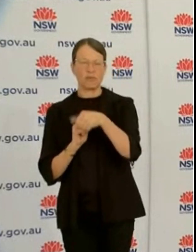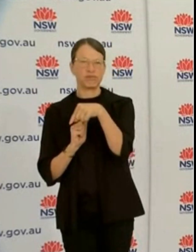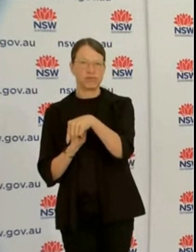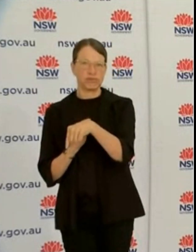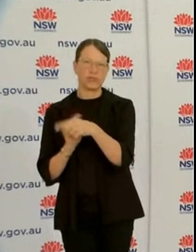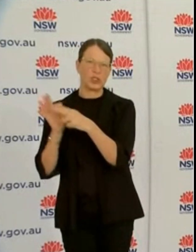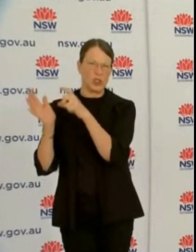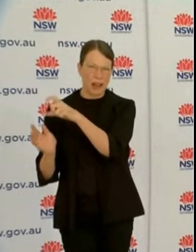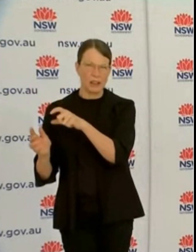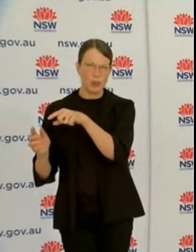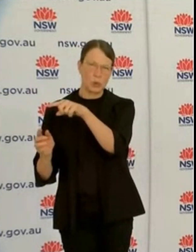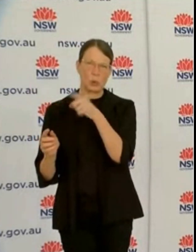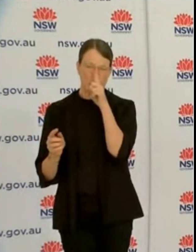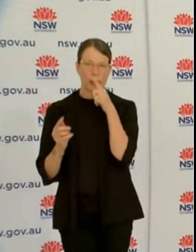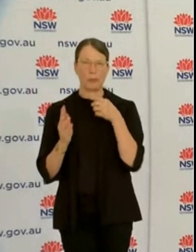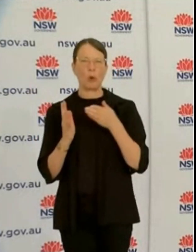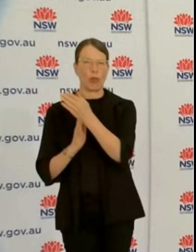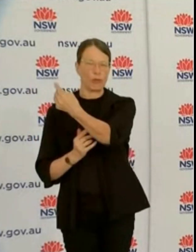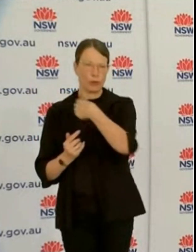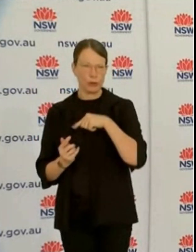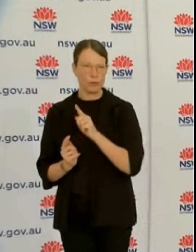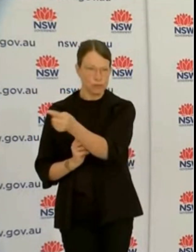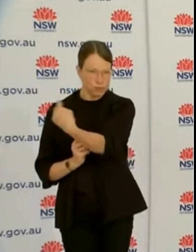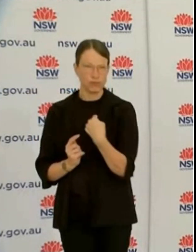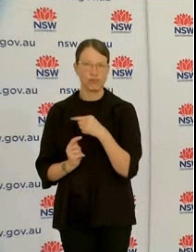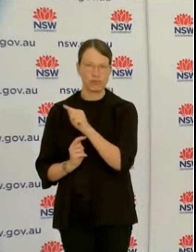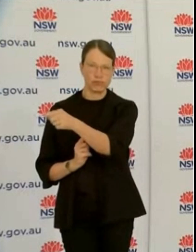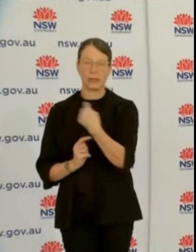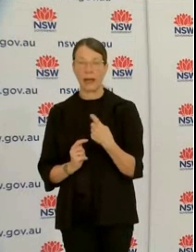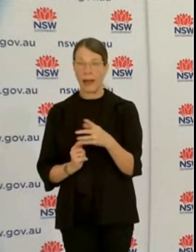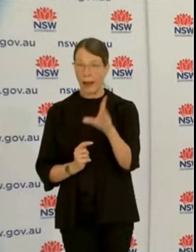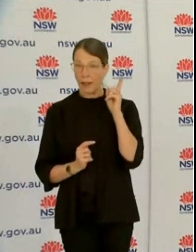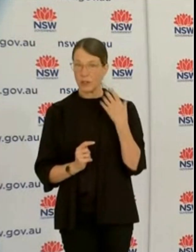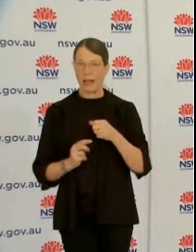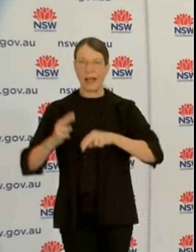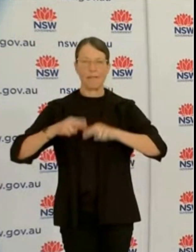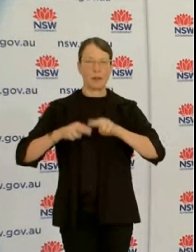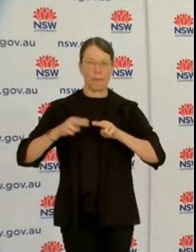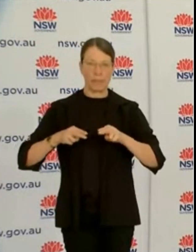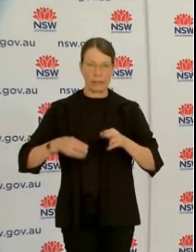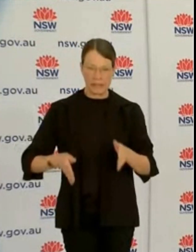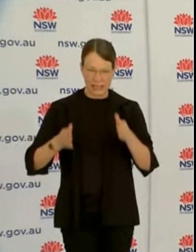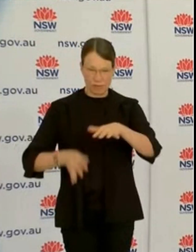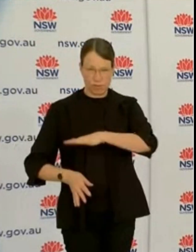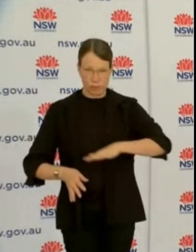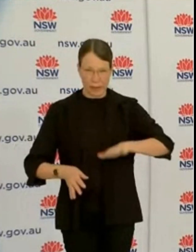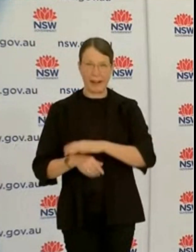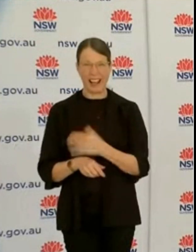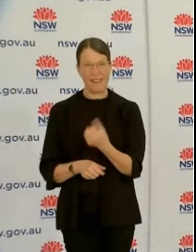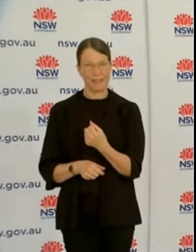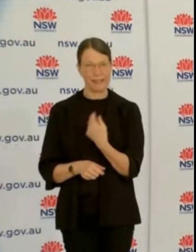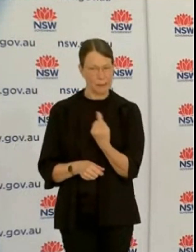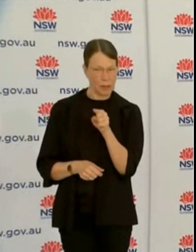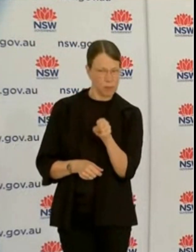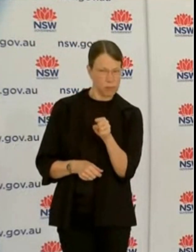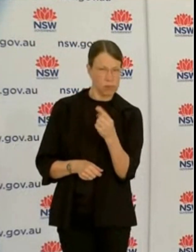know there was a construction site last week, a number of workers on that construction site, and there was a case that has been an issue